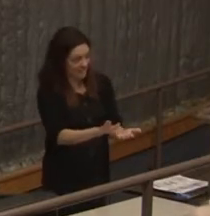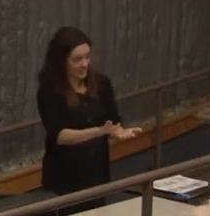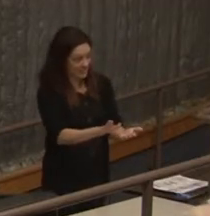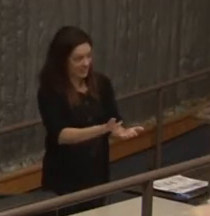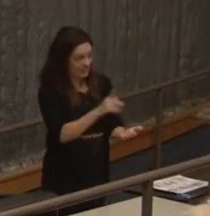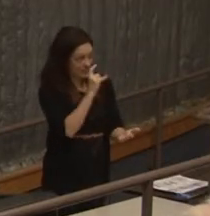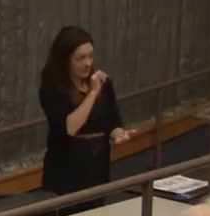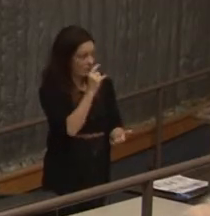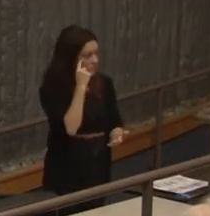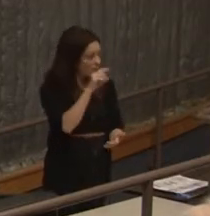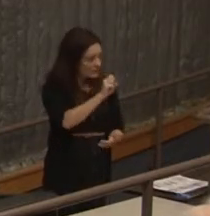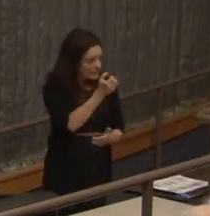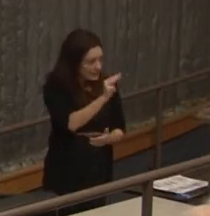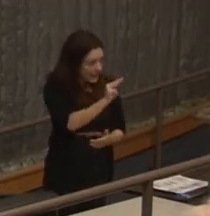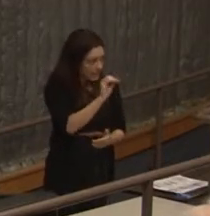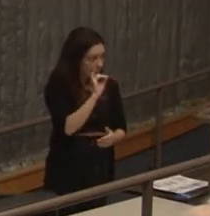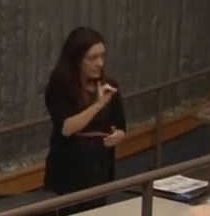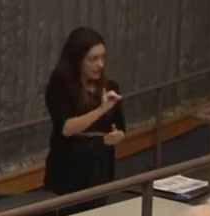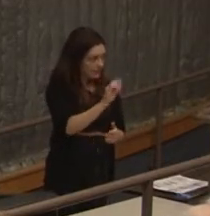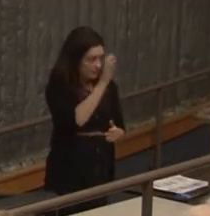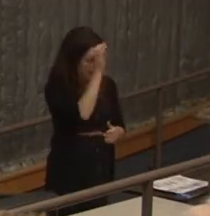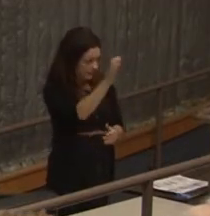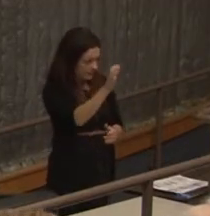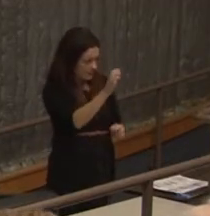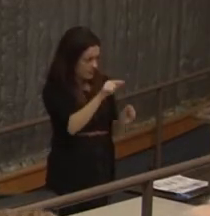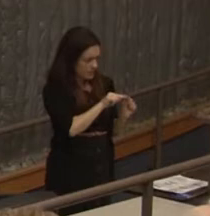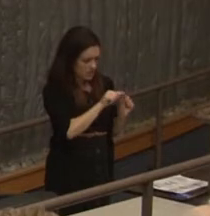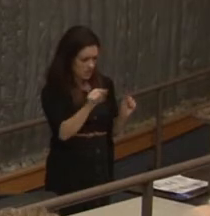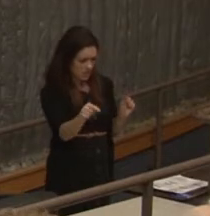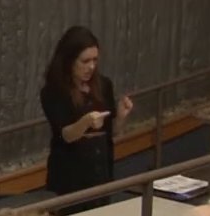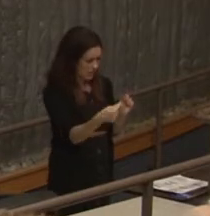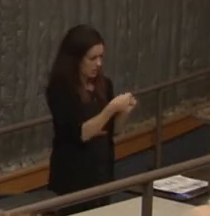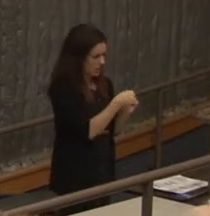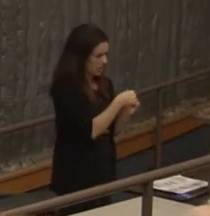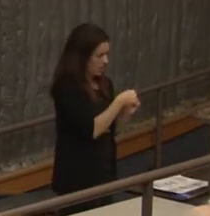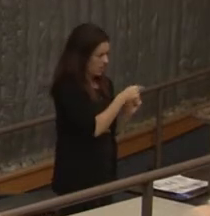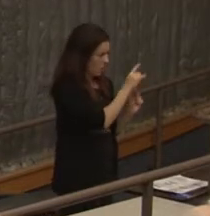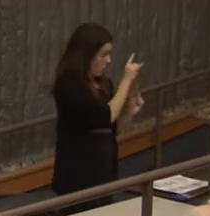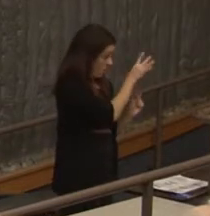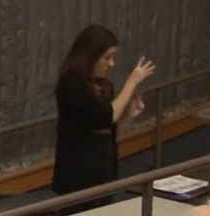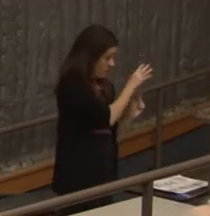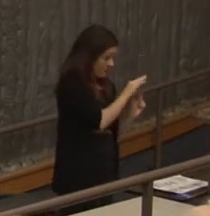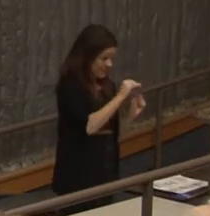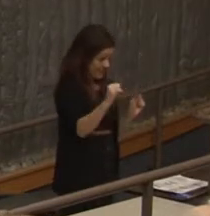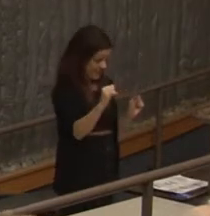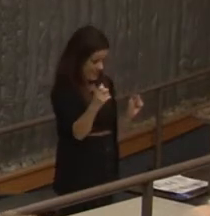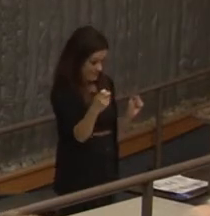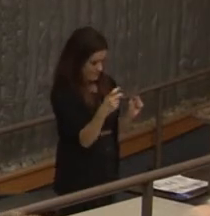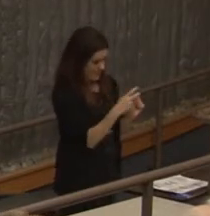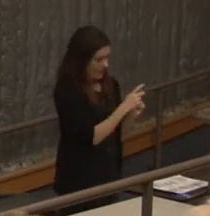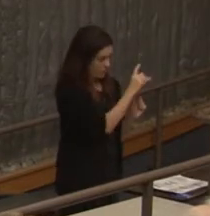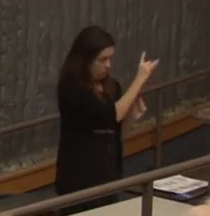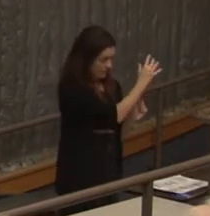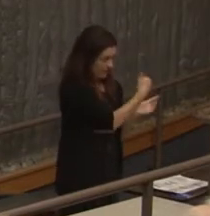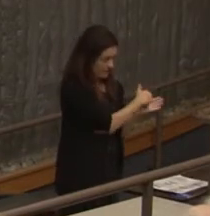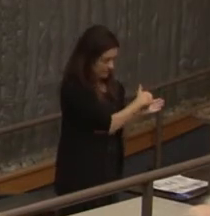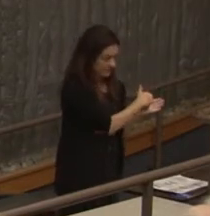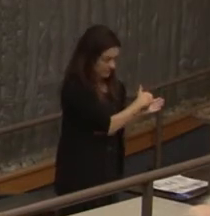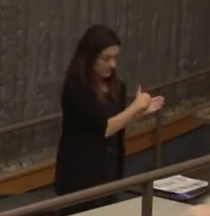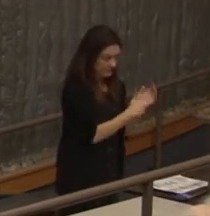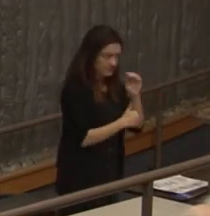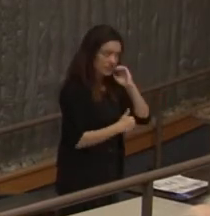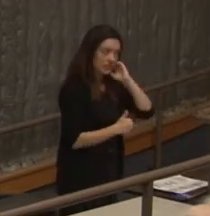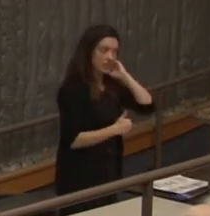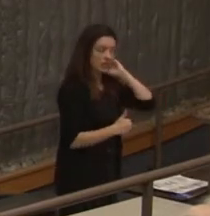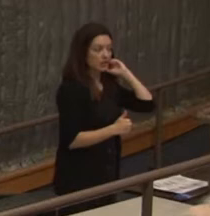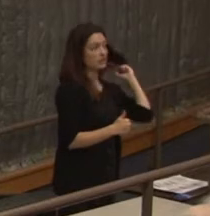paradox. In many of his paintings, not in these, he has versions of the Akedah, the binding of Isaac. And